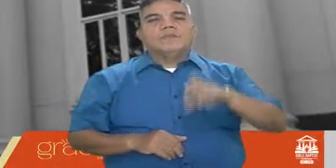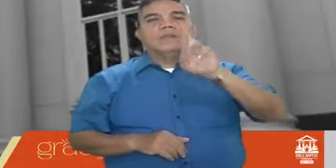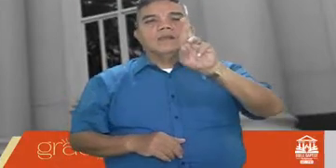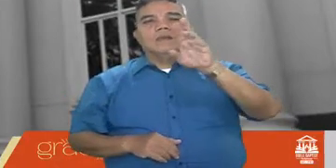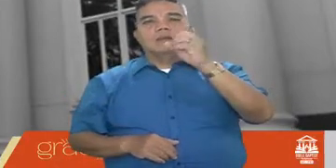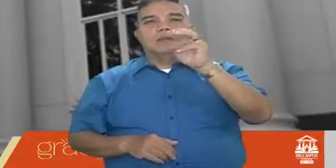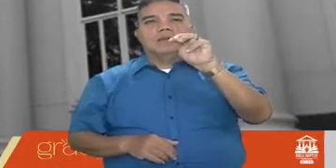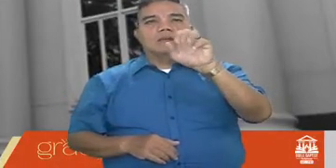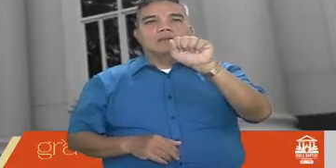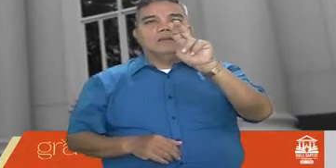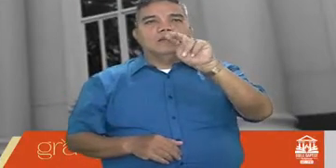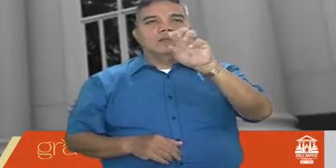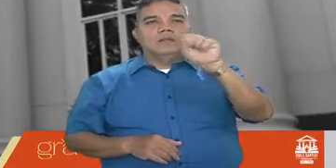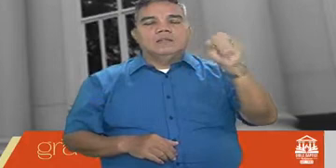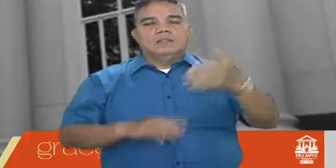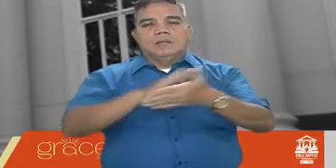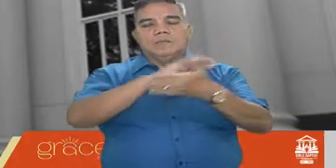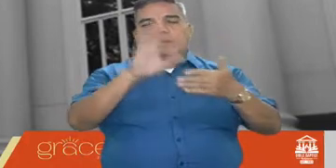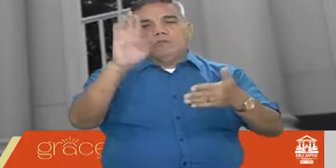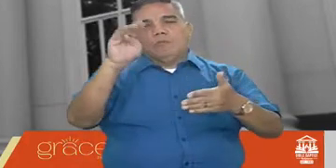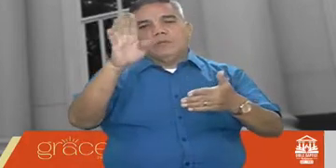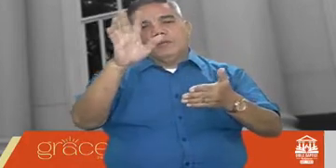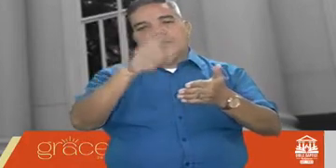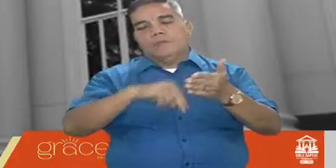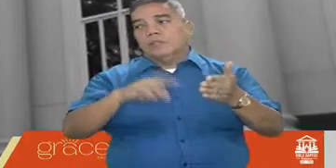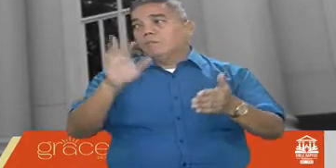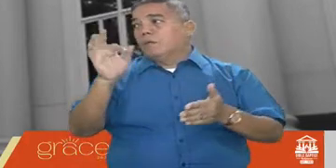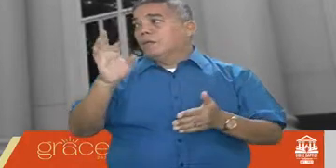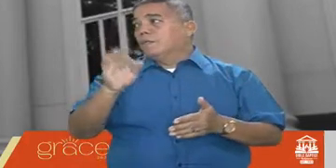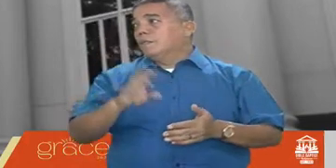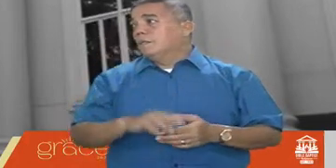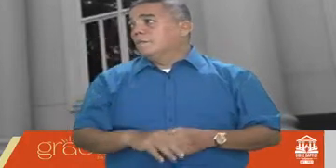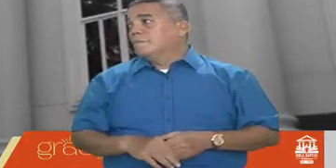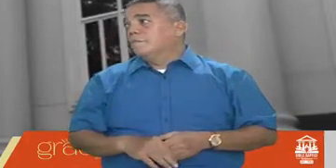In Romans chapter 14, verse number 19,